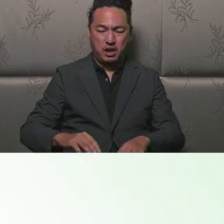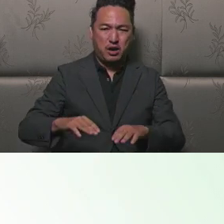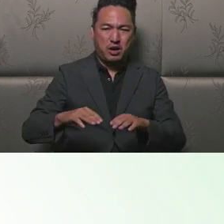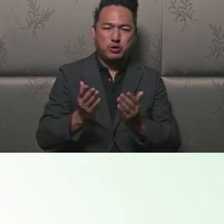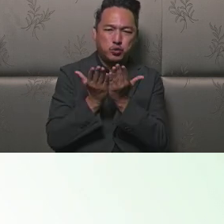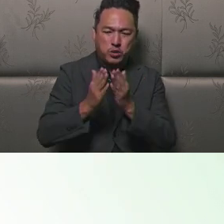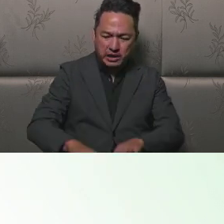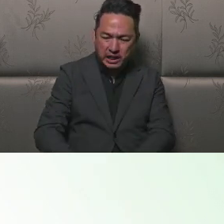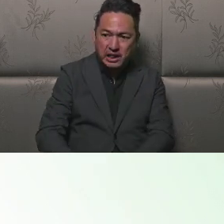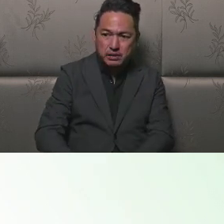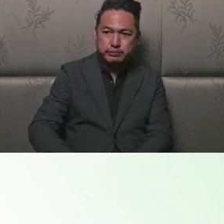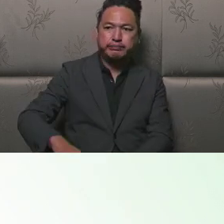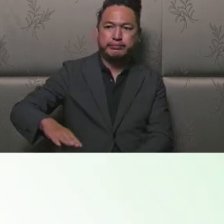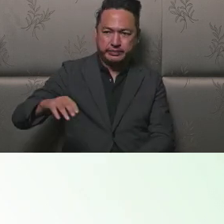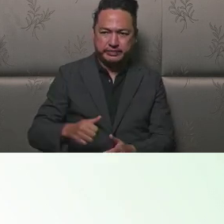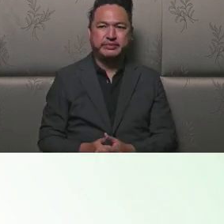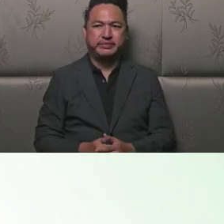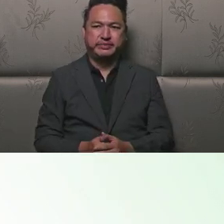6%.